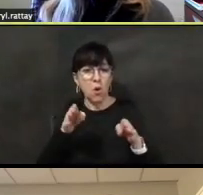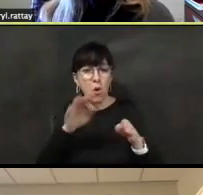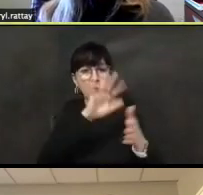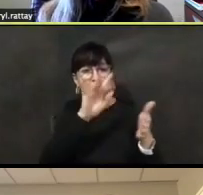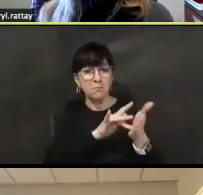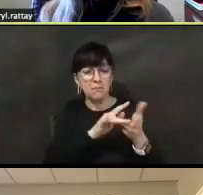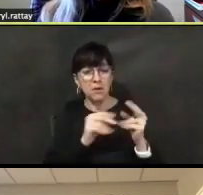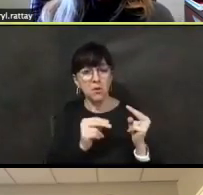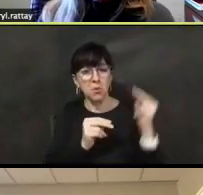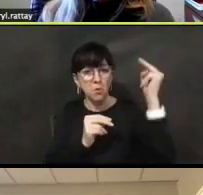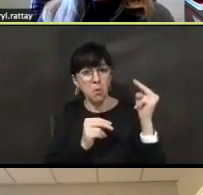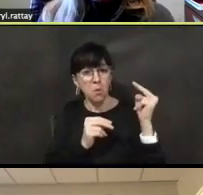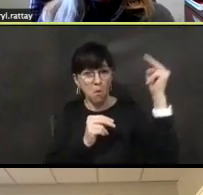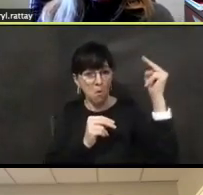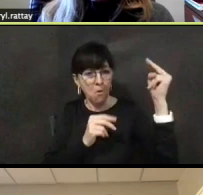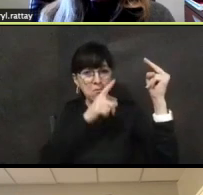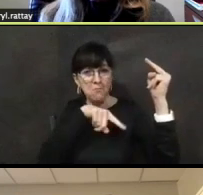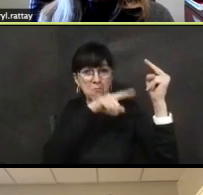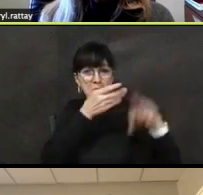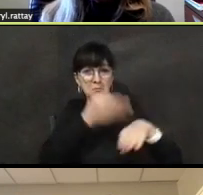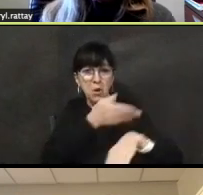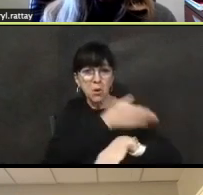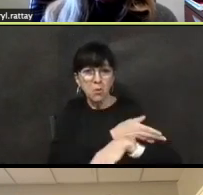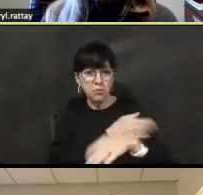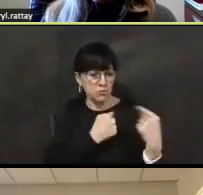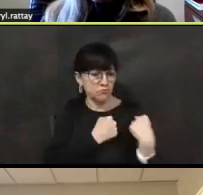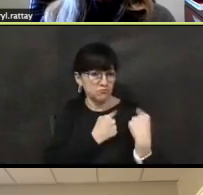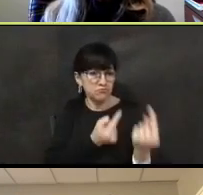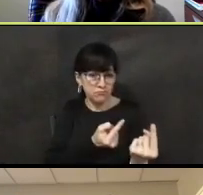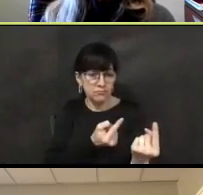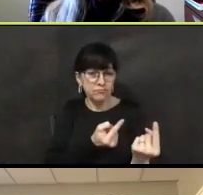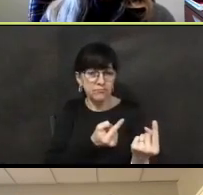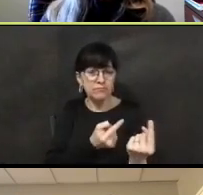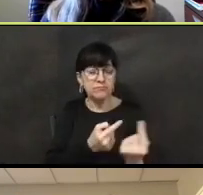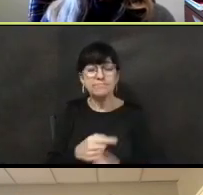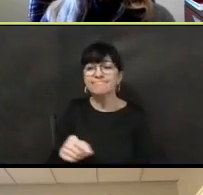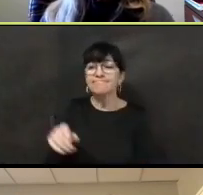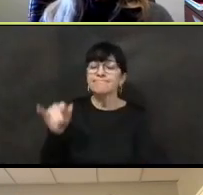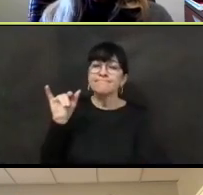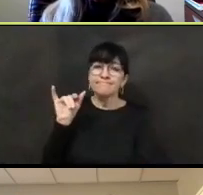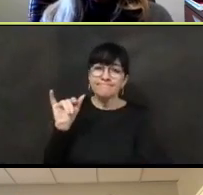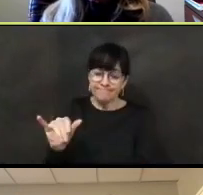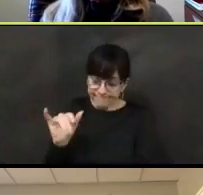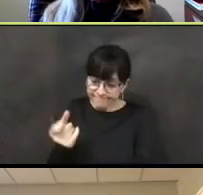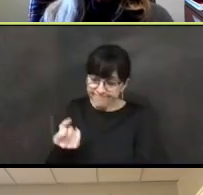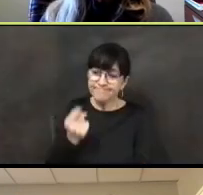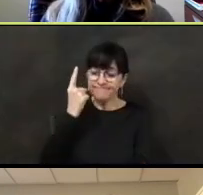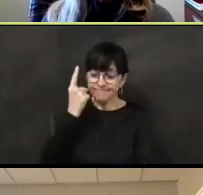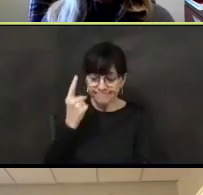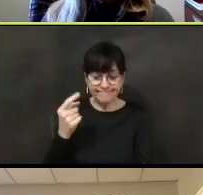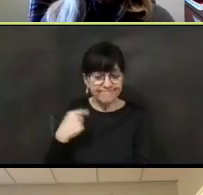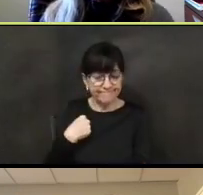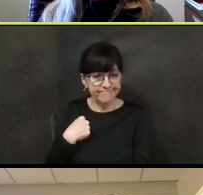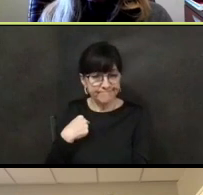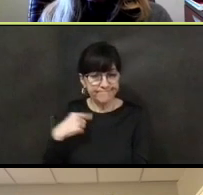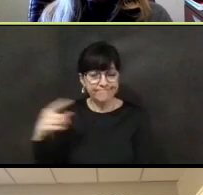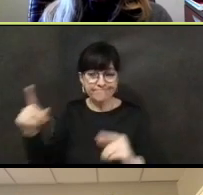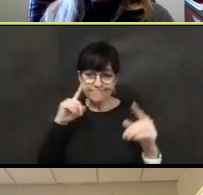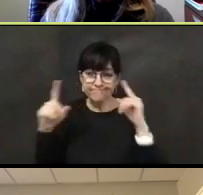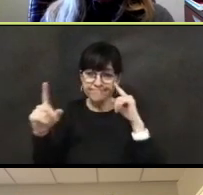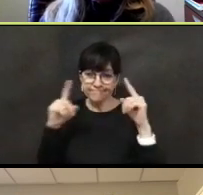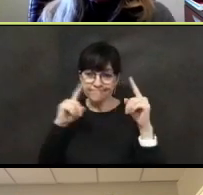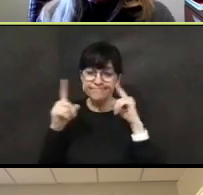health perspective, and I do understand why people are asking that question. I've heard that question a